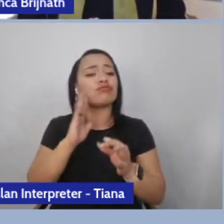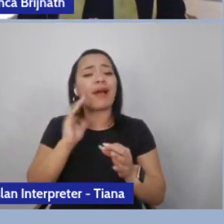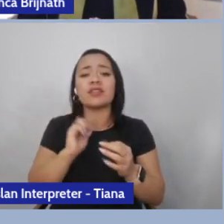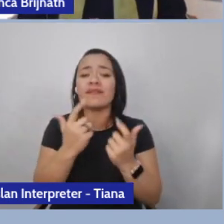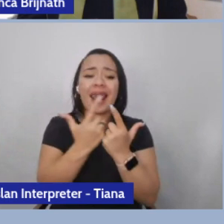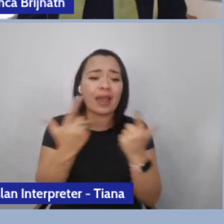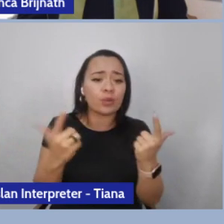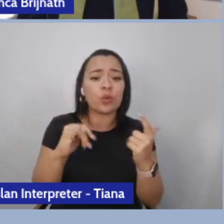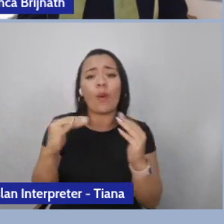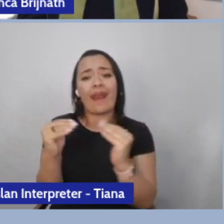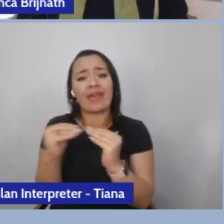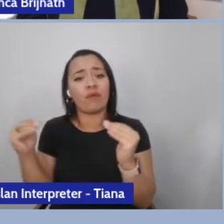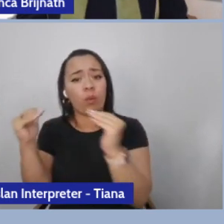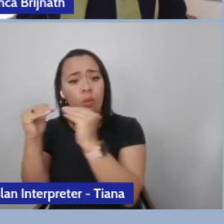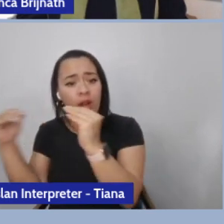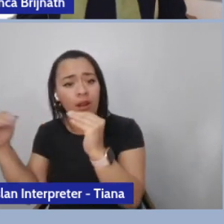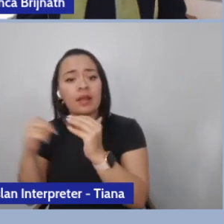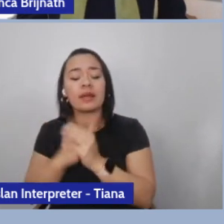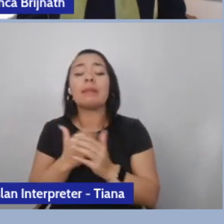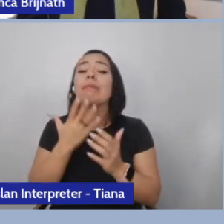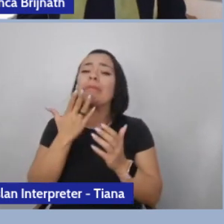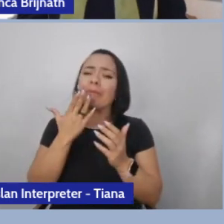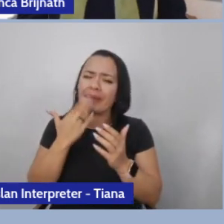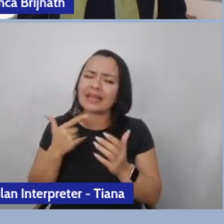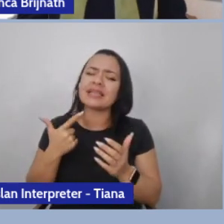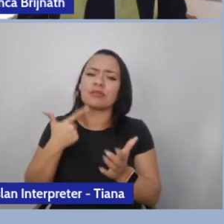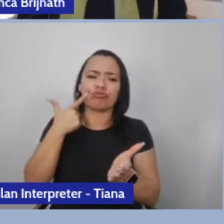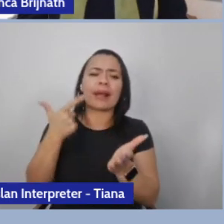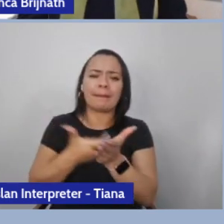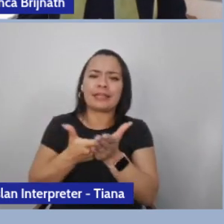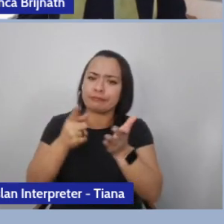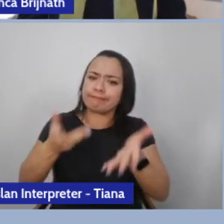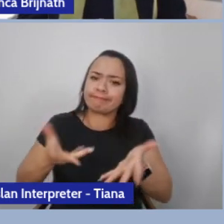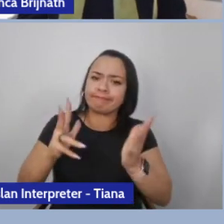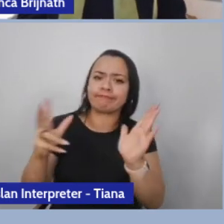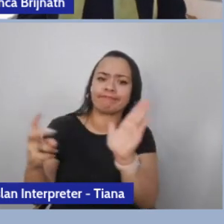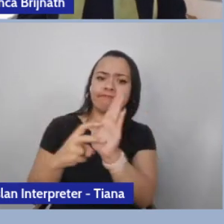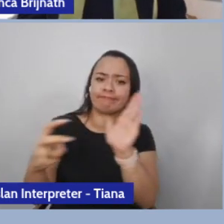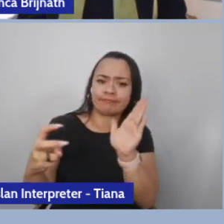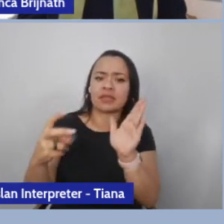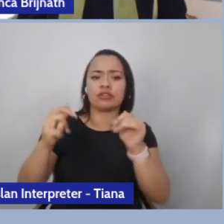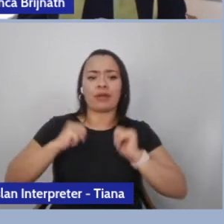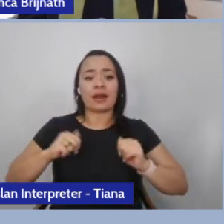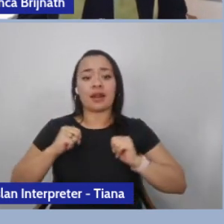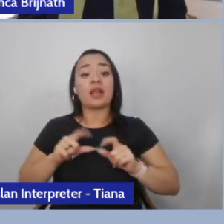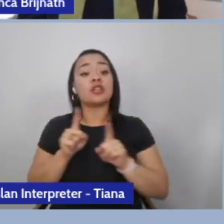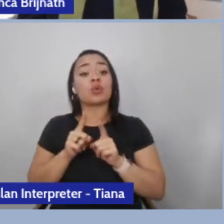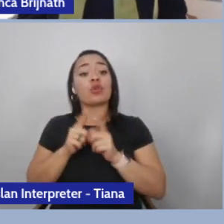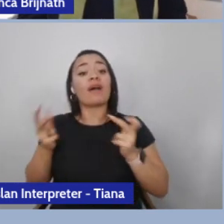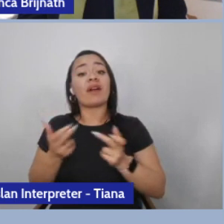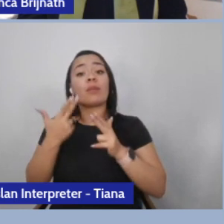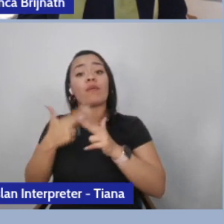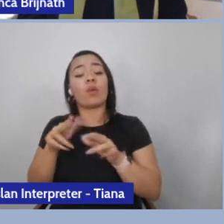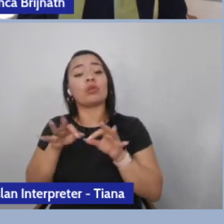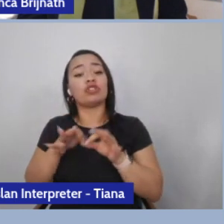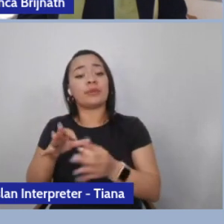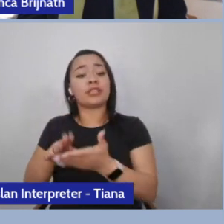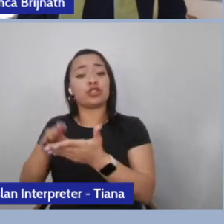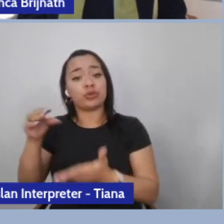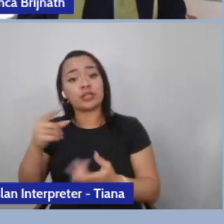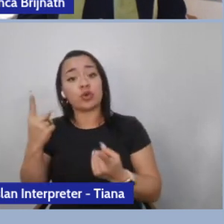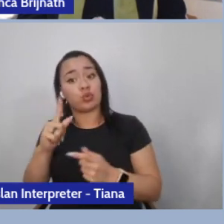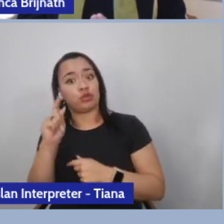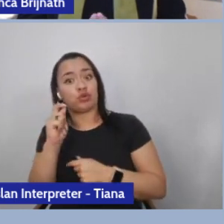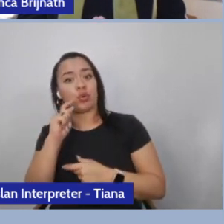to please take up this training. It's also available to interpreting students, those who are about to enter the workforce.